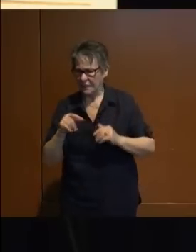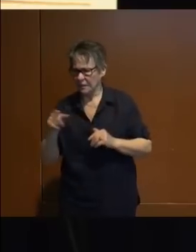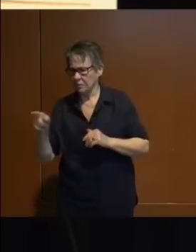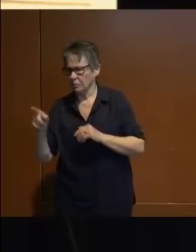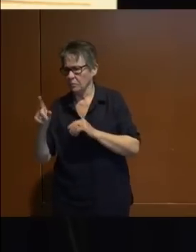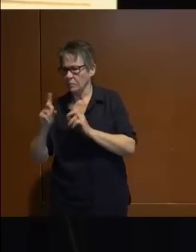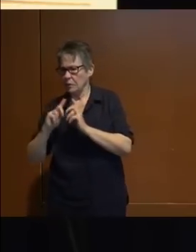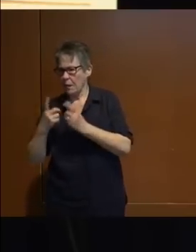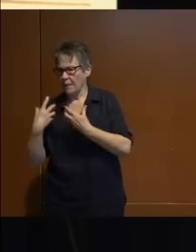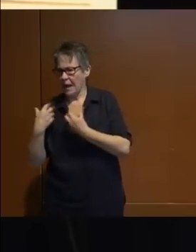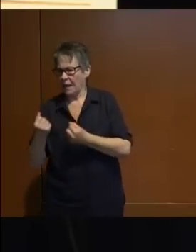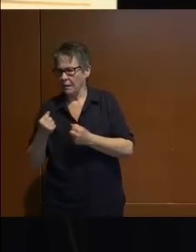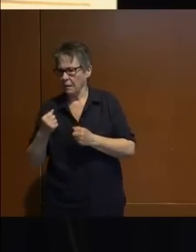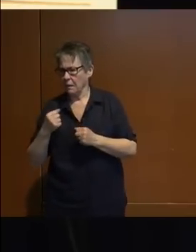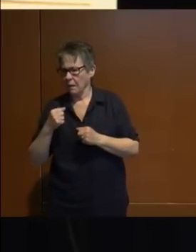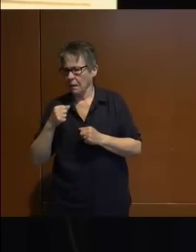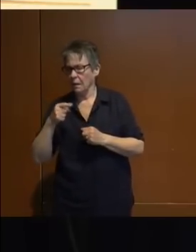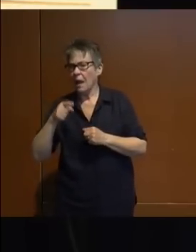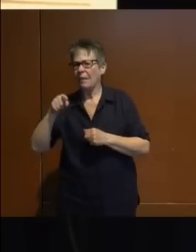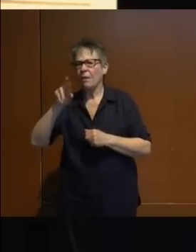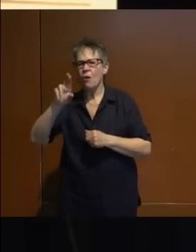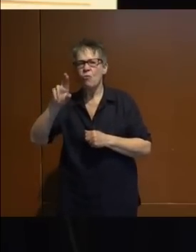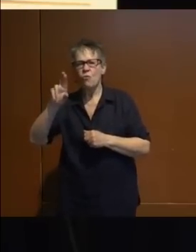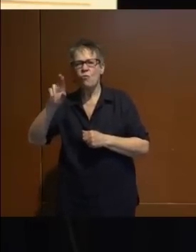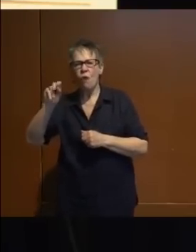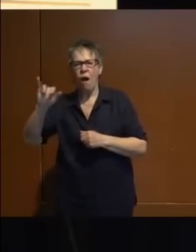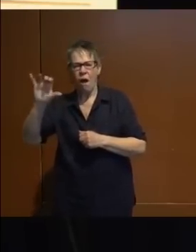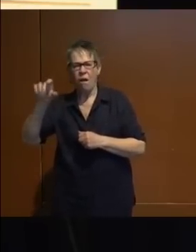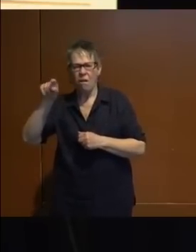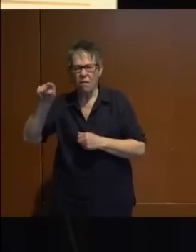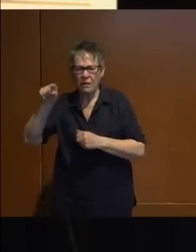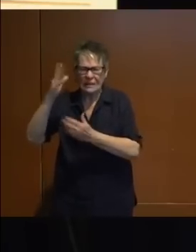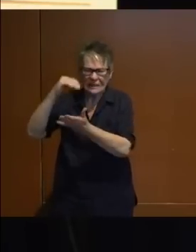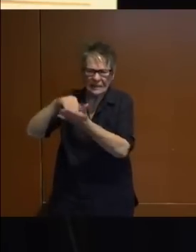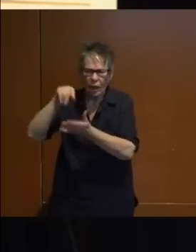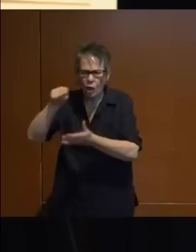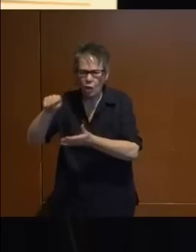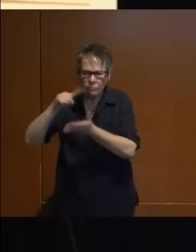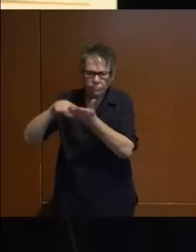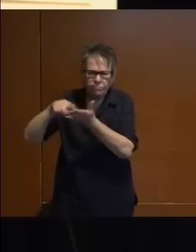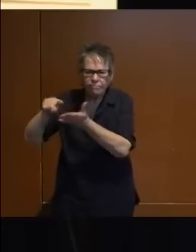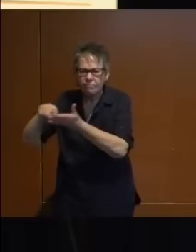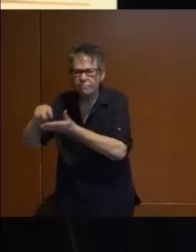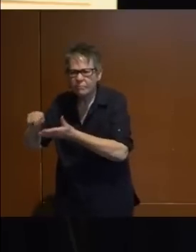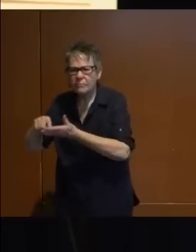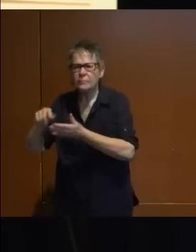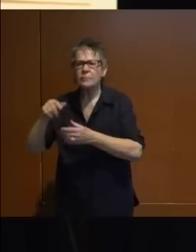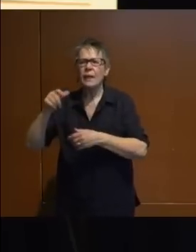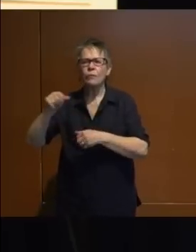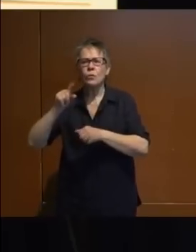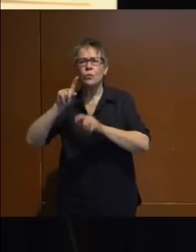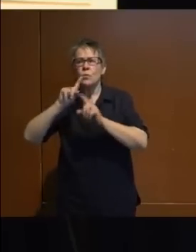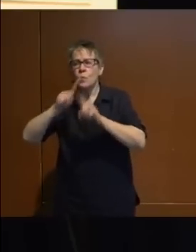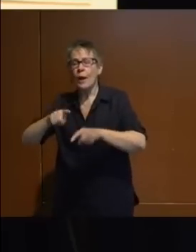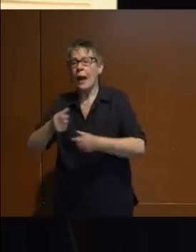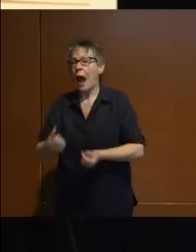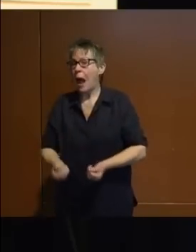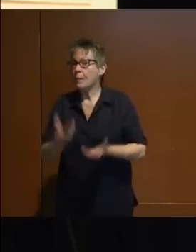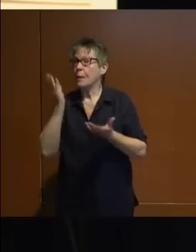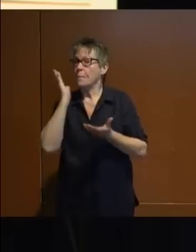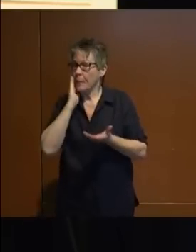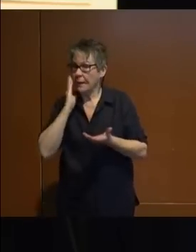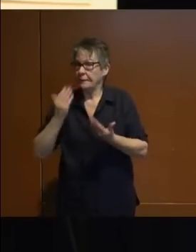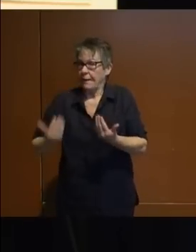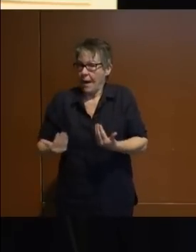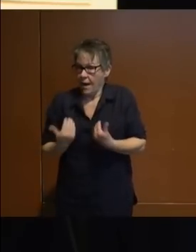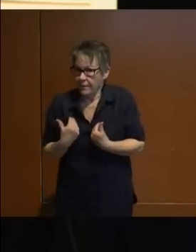be reporting all of their beds, their bed capacity, all the beds, what their occupancy rate is. Then they'll also